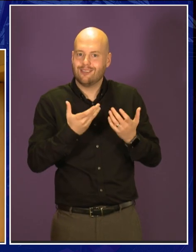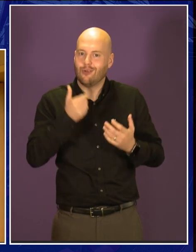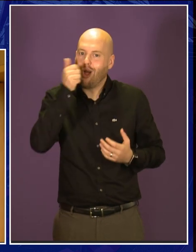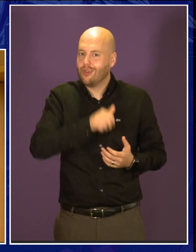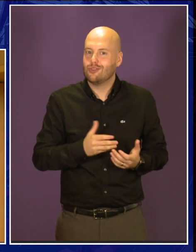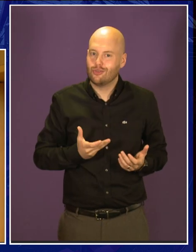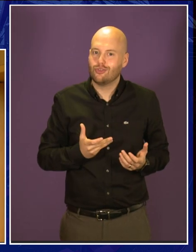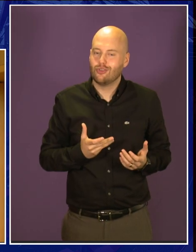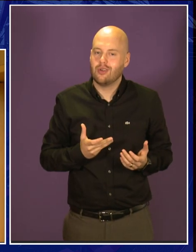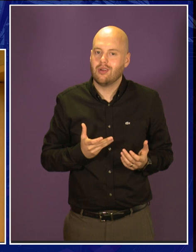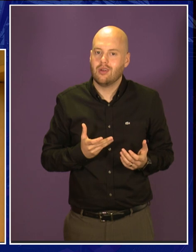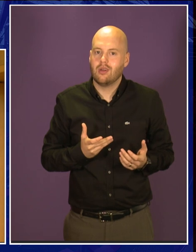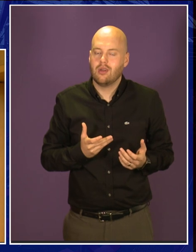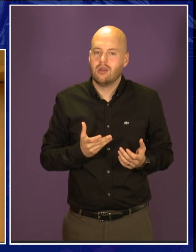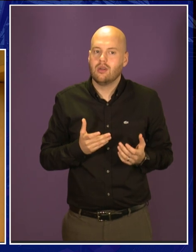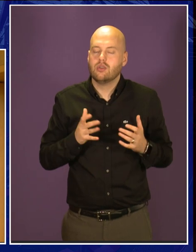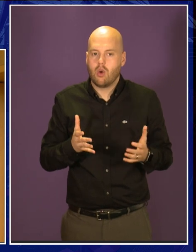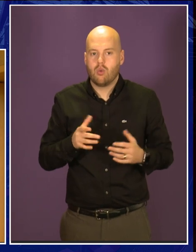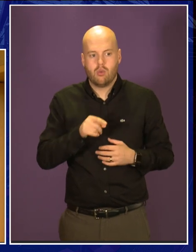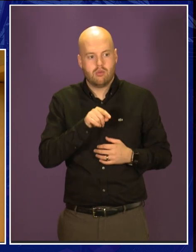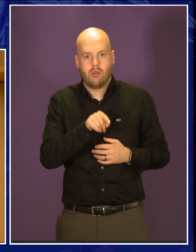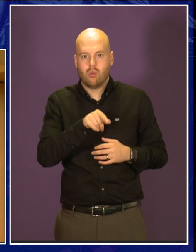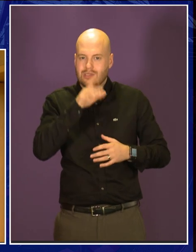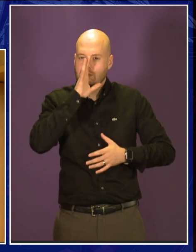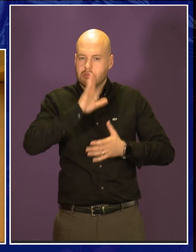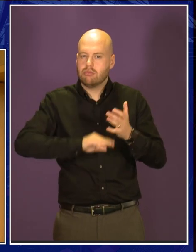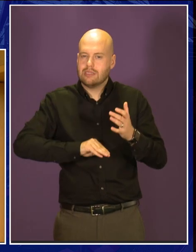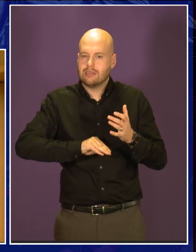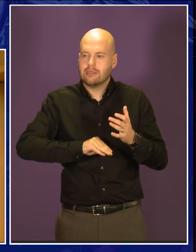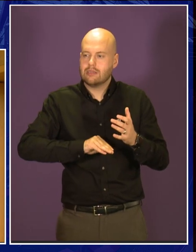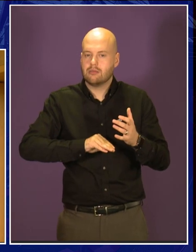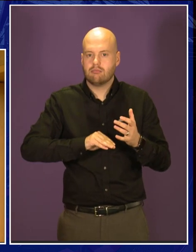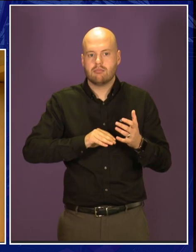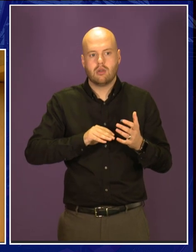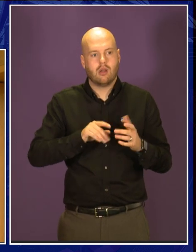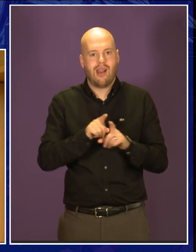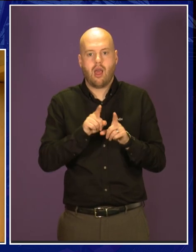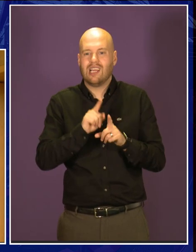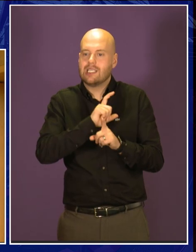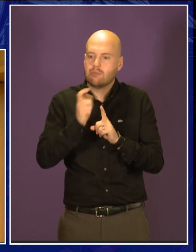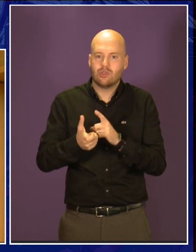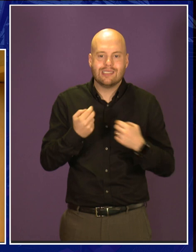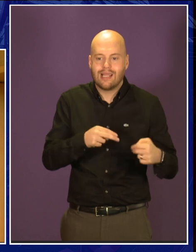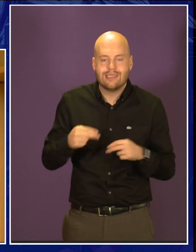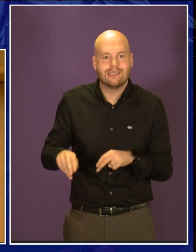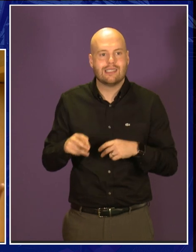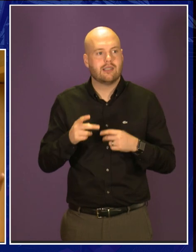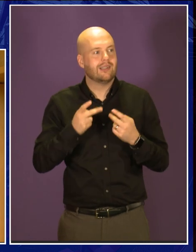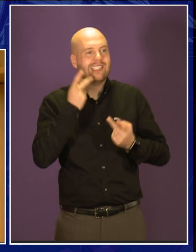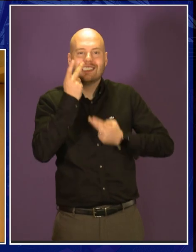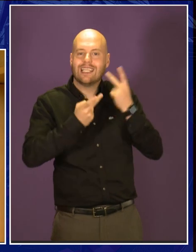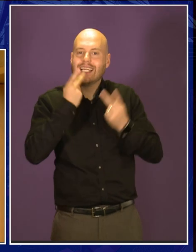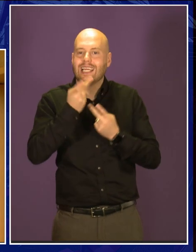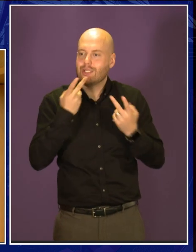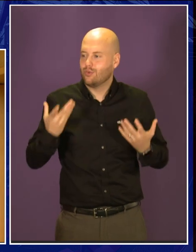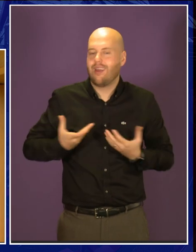those experiential approaches, art forms, community dancing, singing together. I think